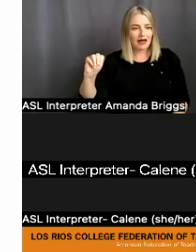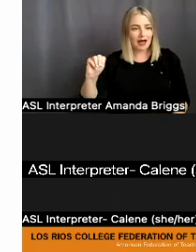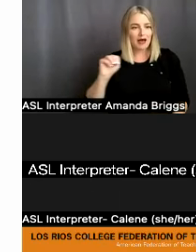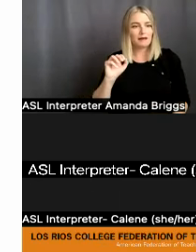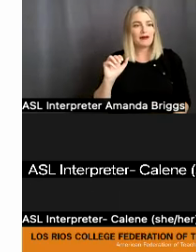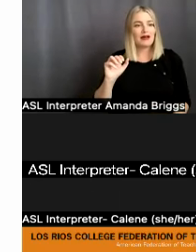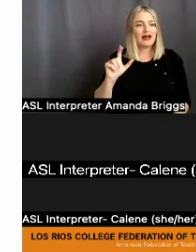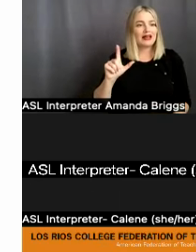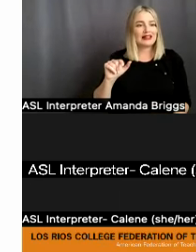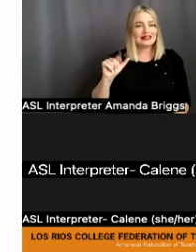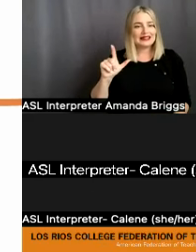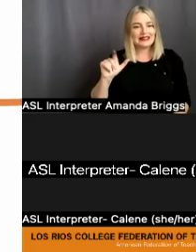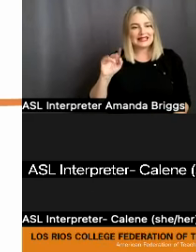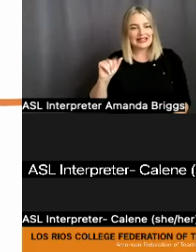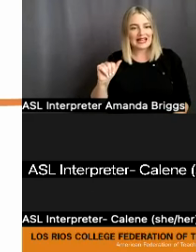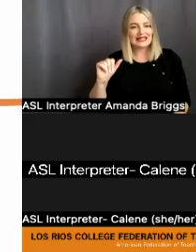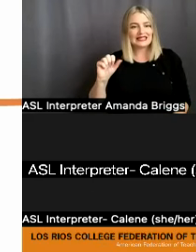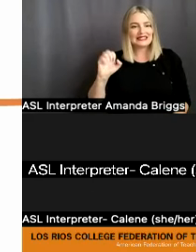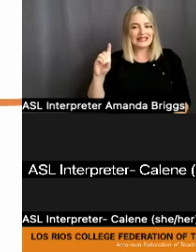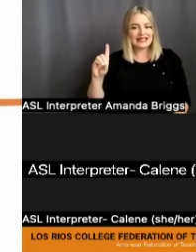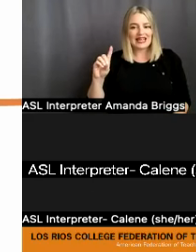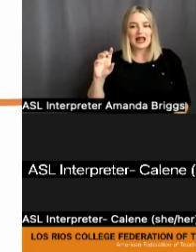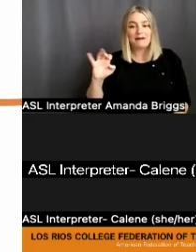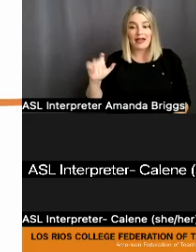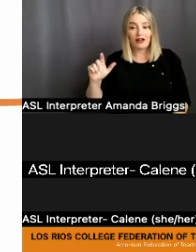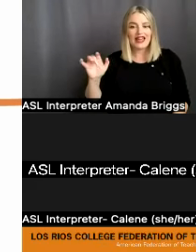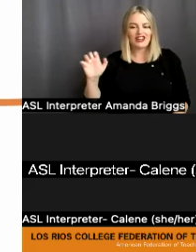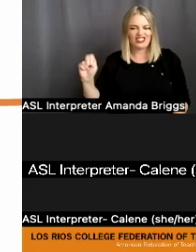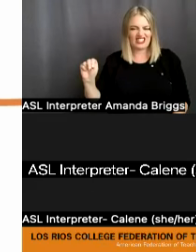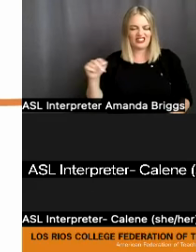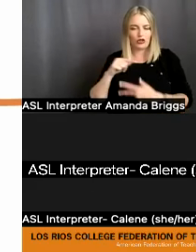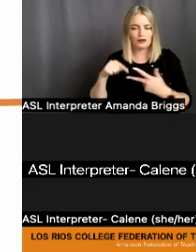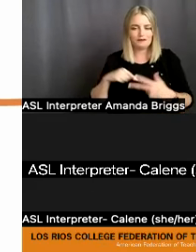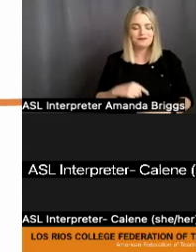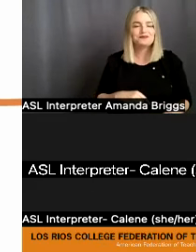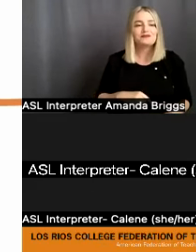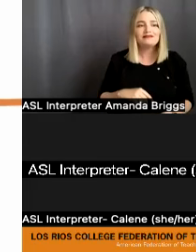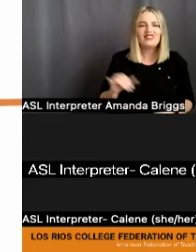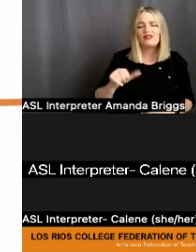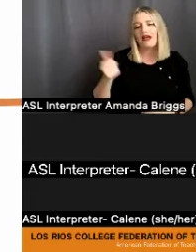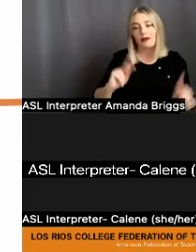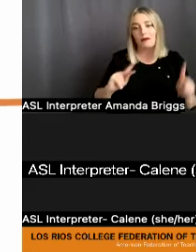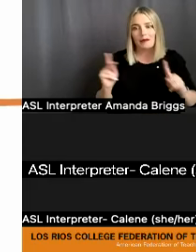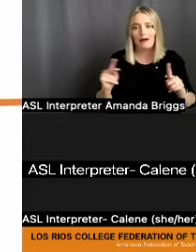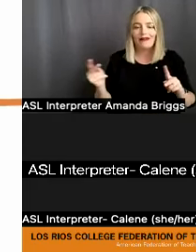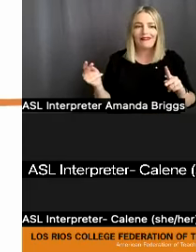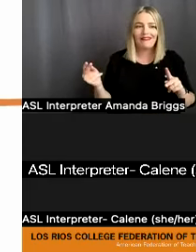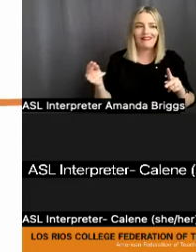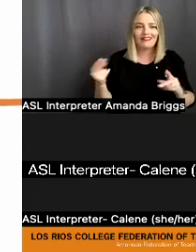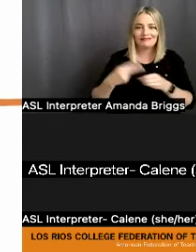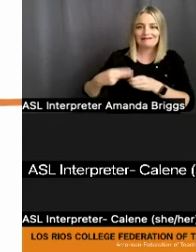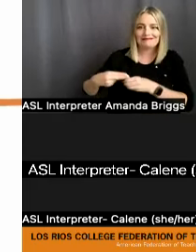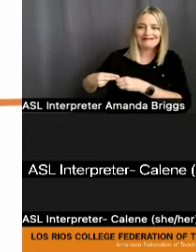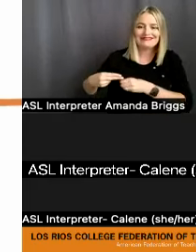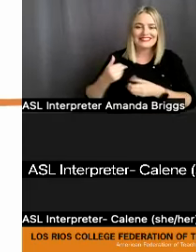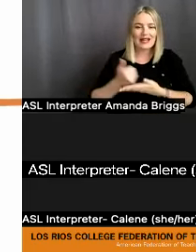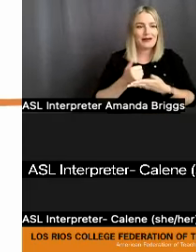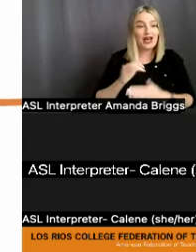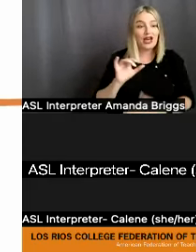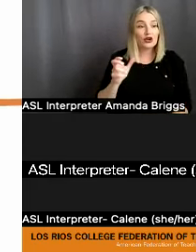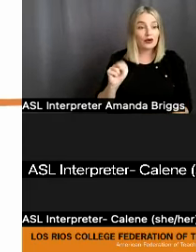Henderson. And then also we brought in a number of folks who could also help. Also part of our team was Chris